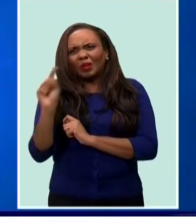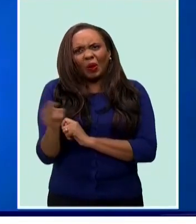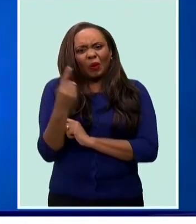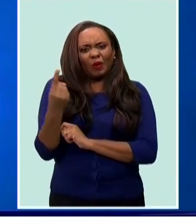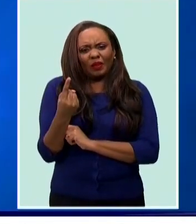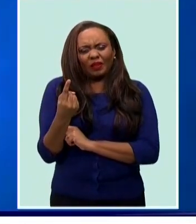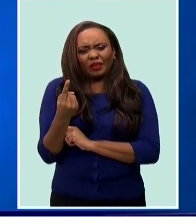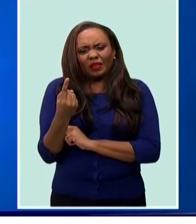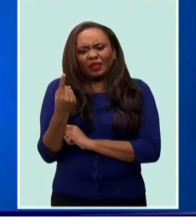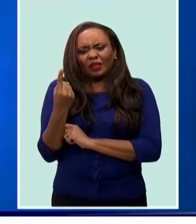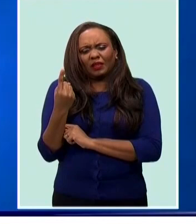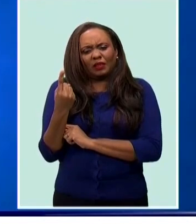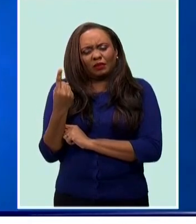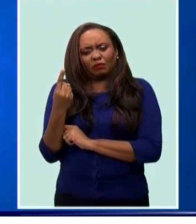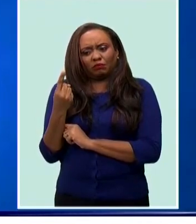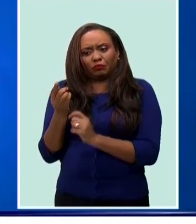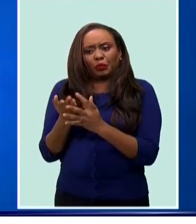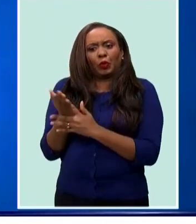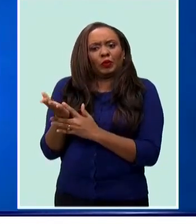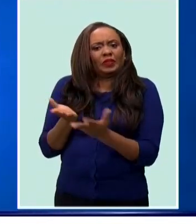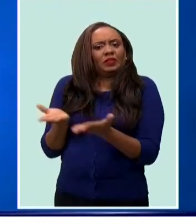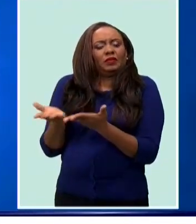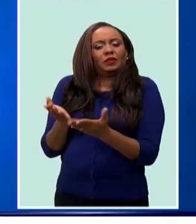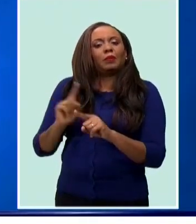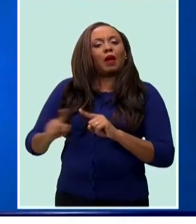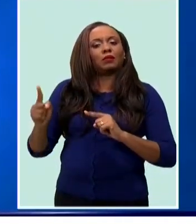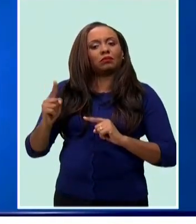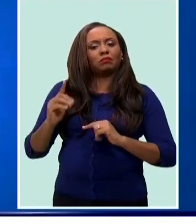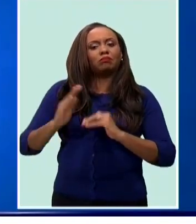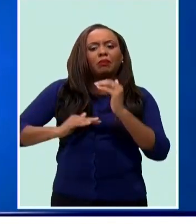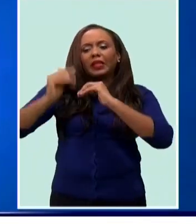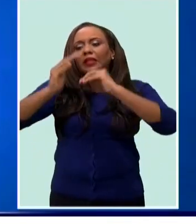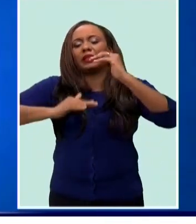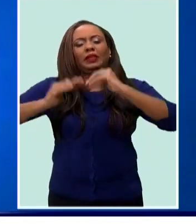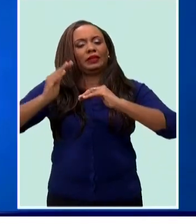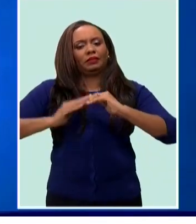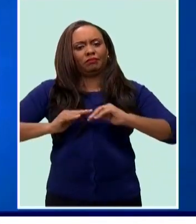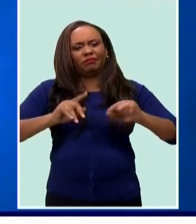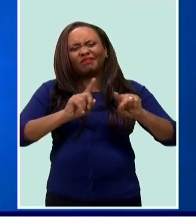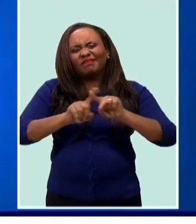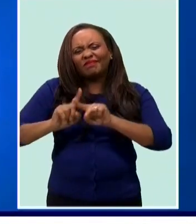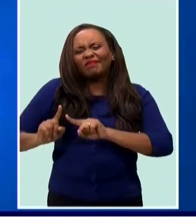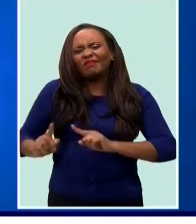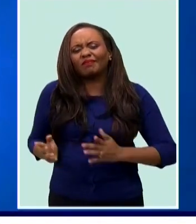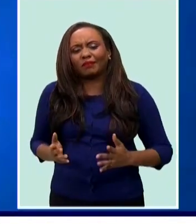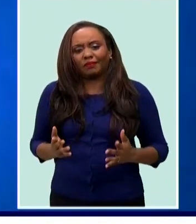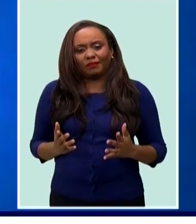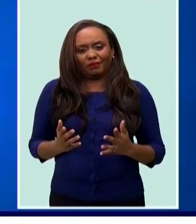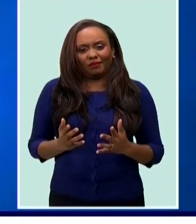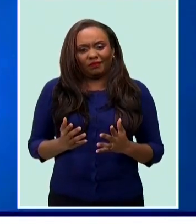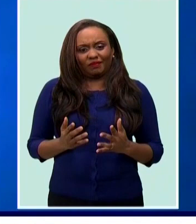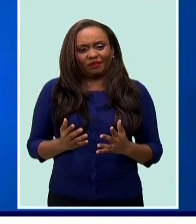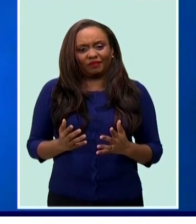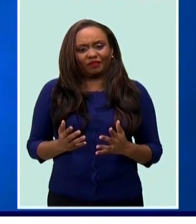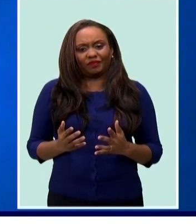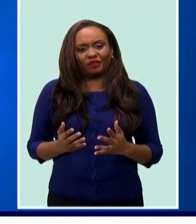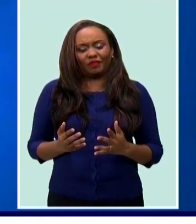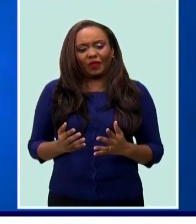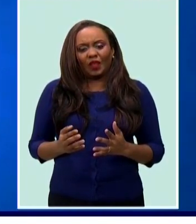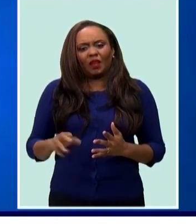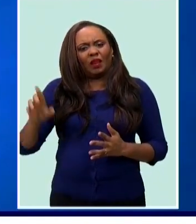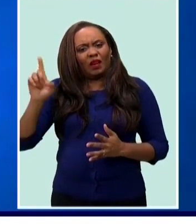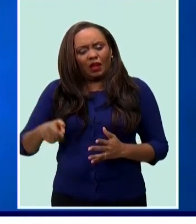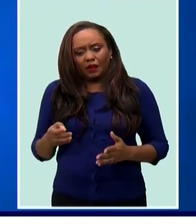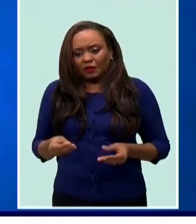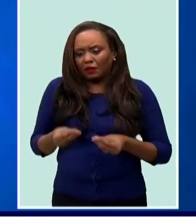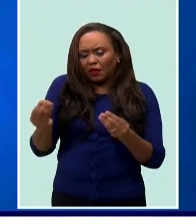of the delivery of service, but the infrastructure that is required to deliver that service. Because we have to keep trying to